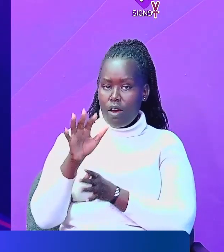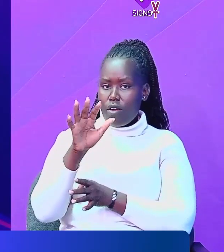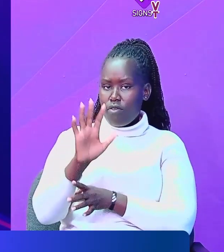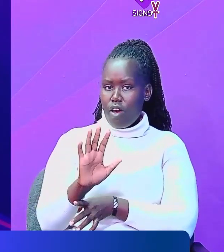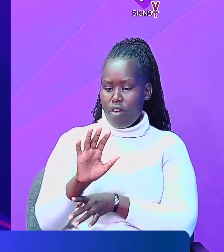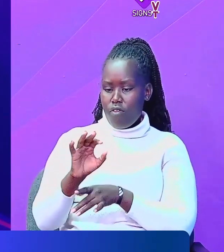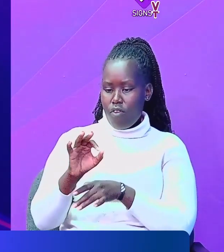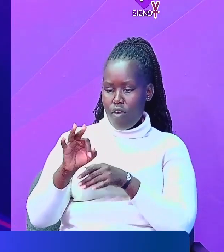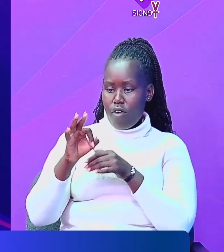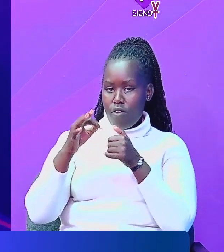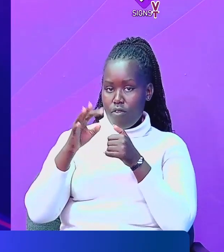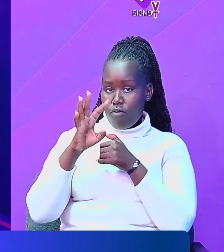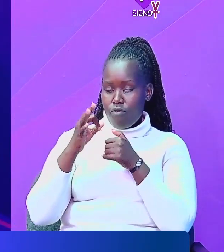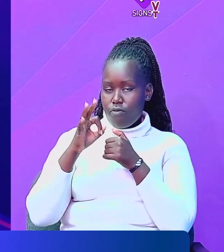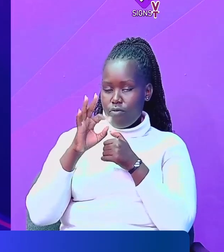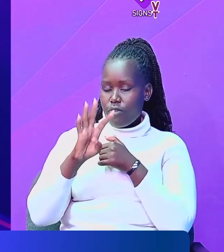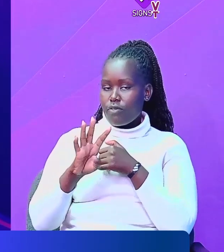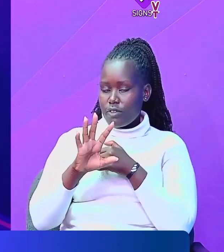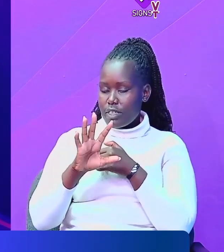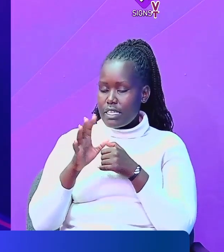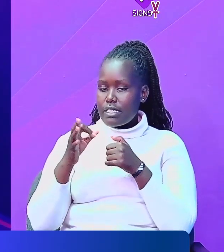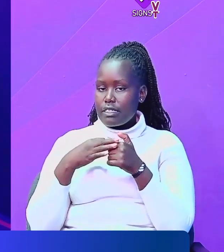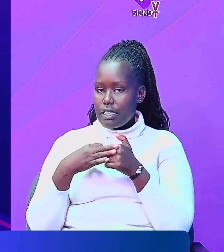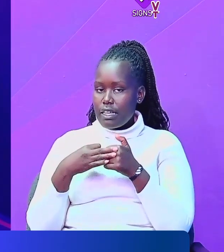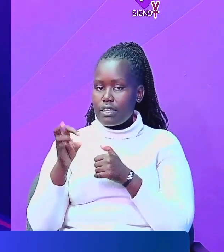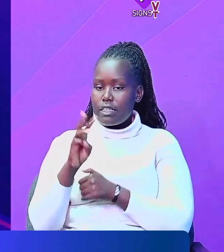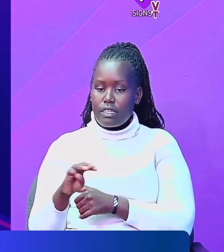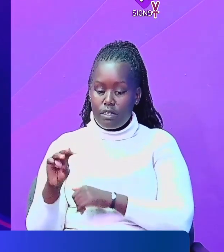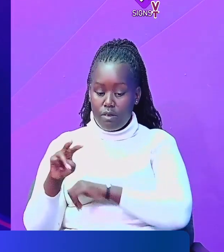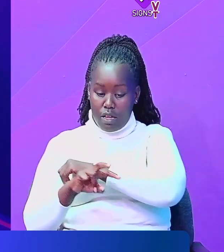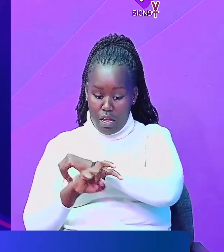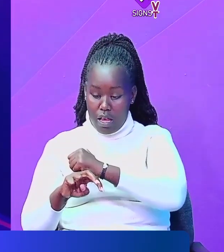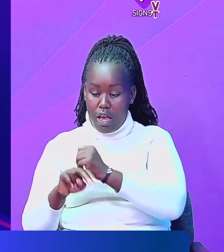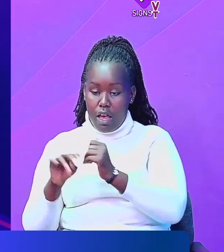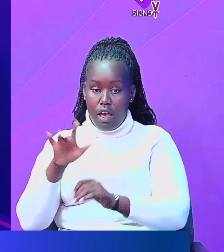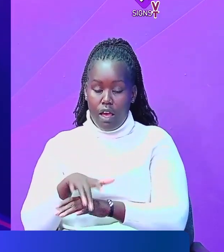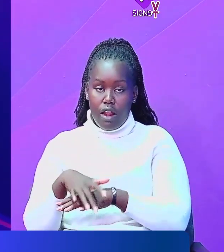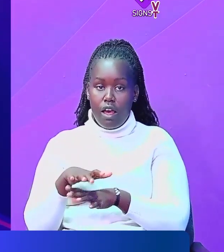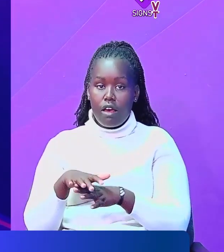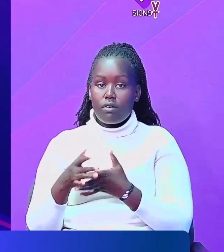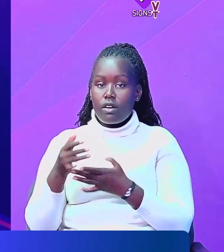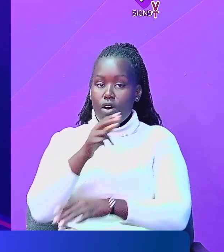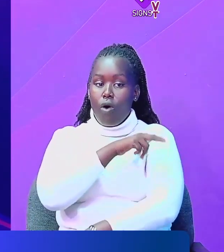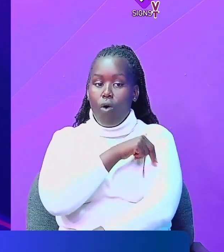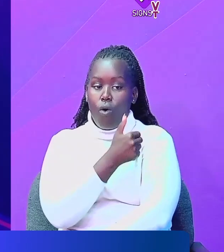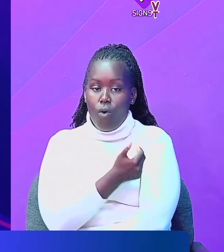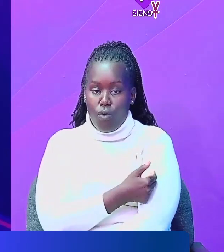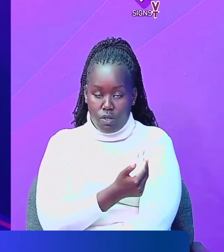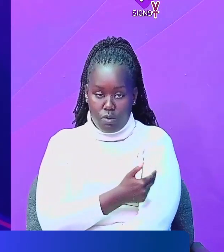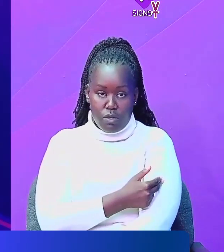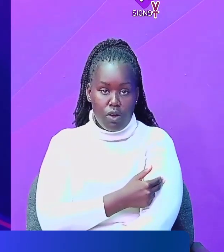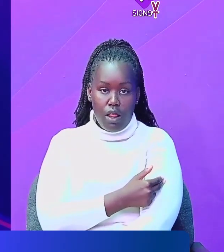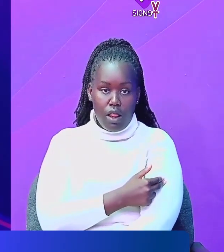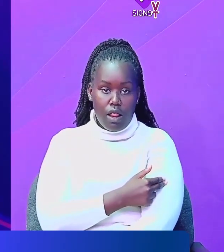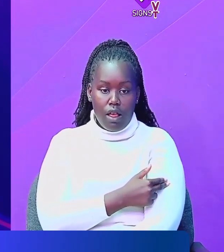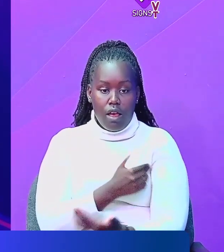558 million Shah Hospital payment fraud, and Philin Chima Hospital Limited did not exist on